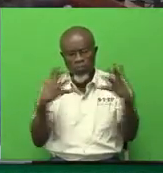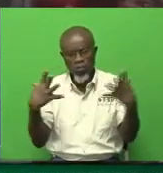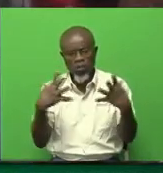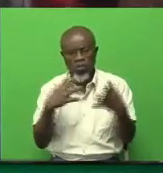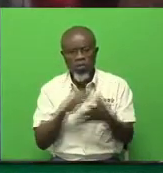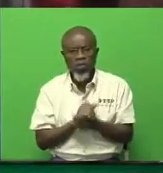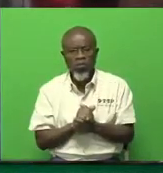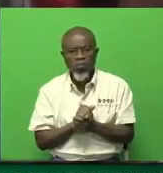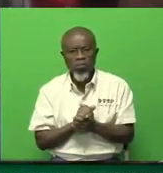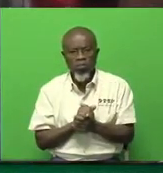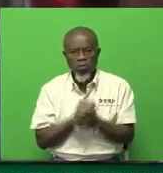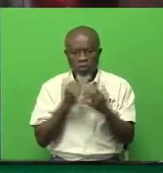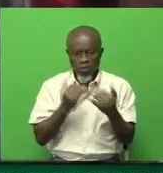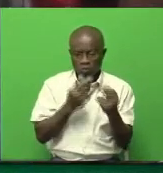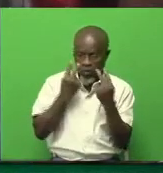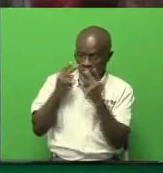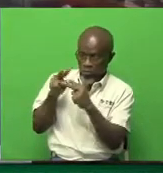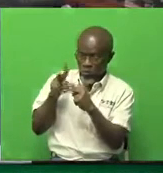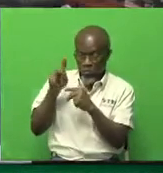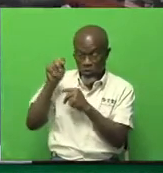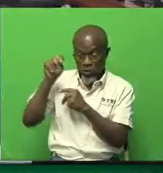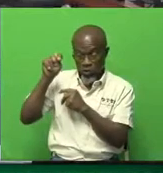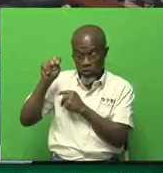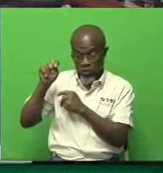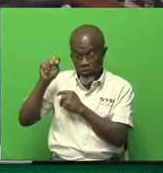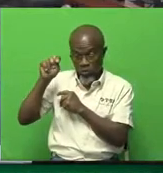I recognize the member for princess town